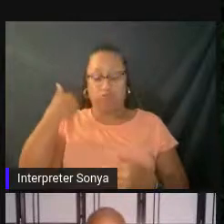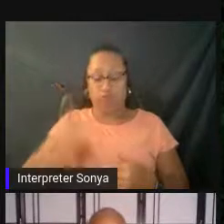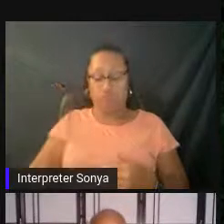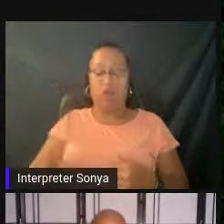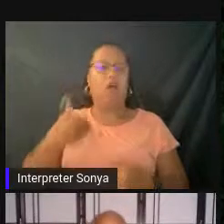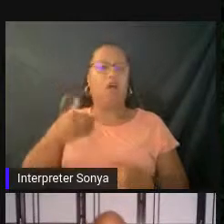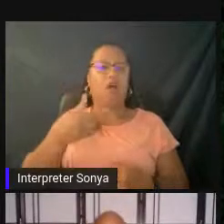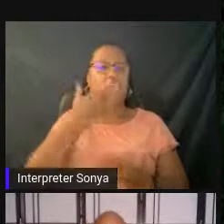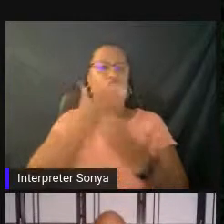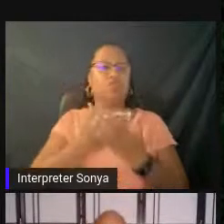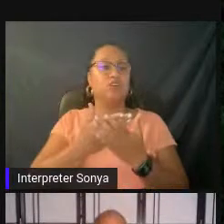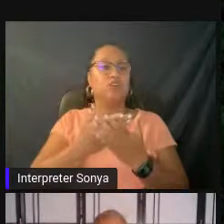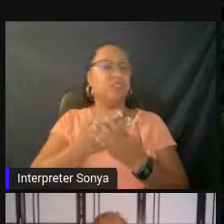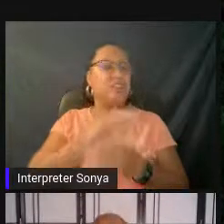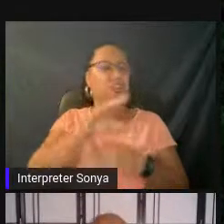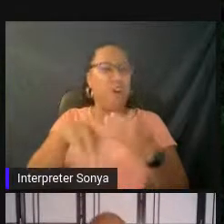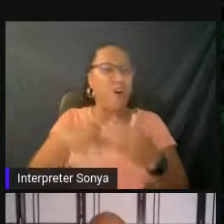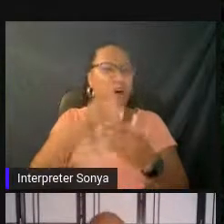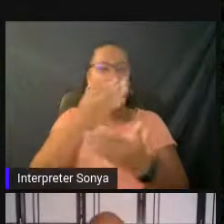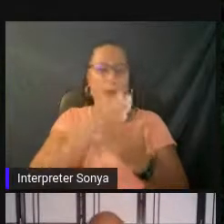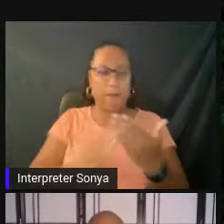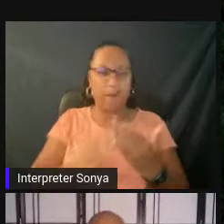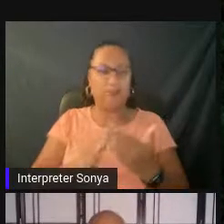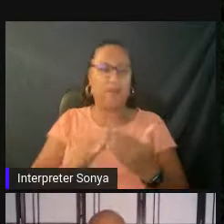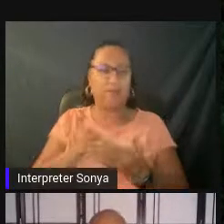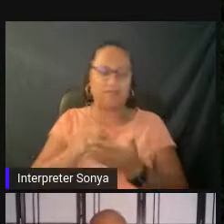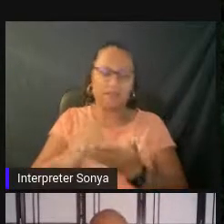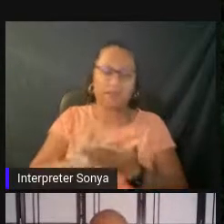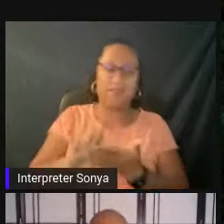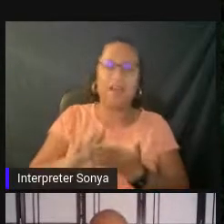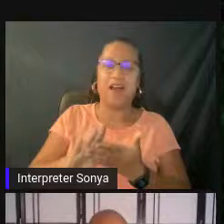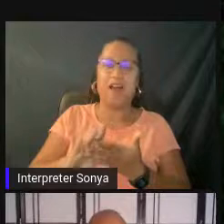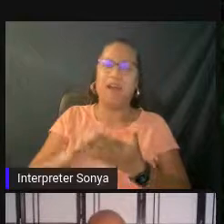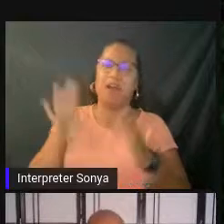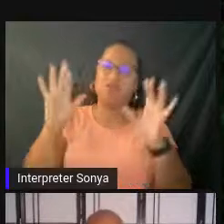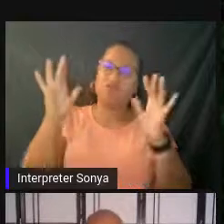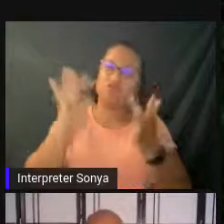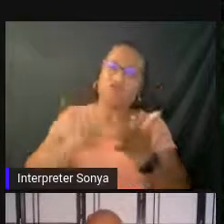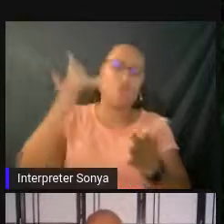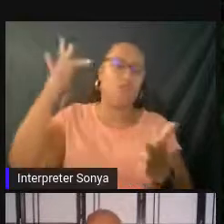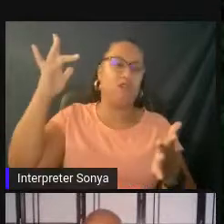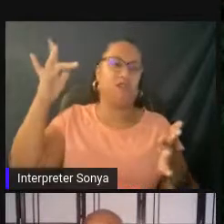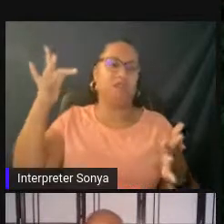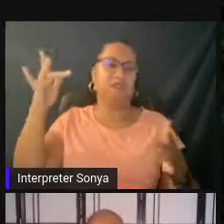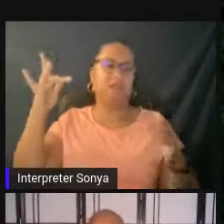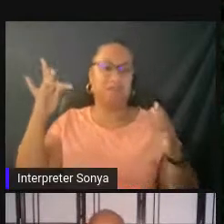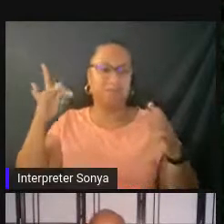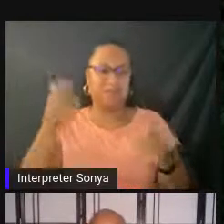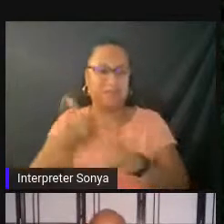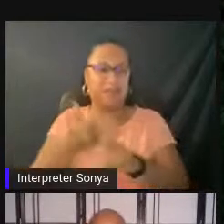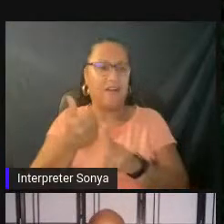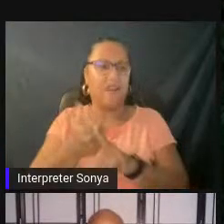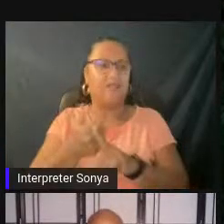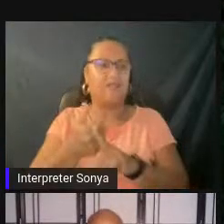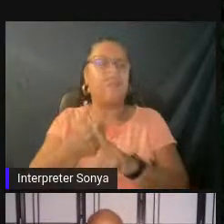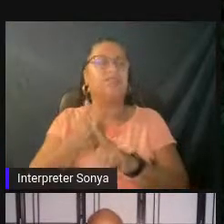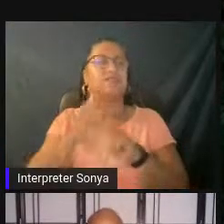our divine, glorious selves good and oh so good, great and oh so great,